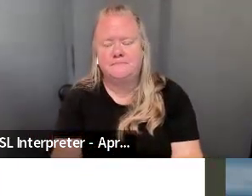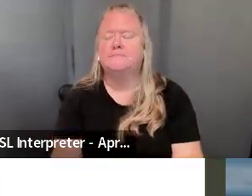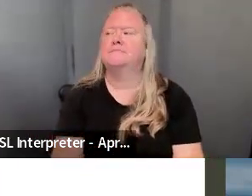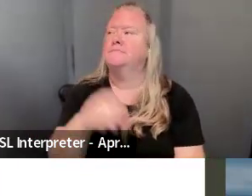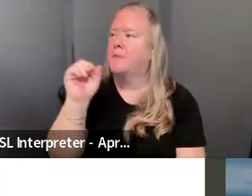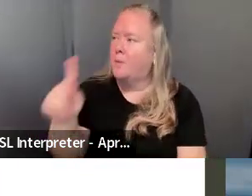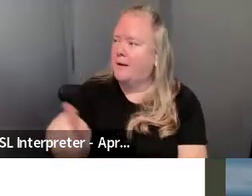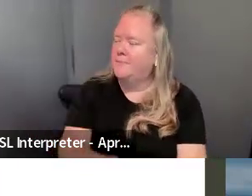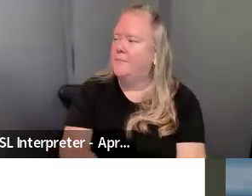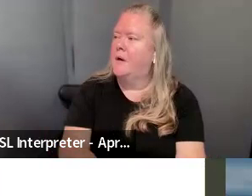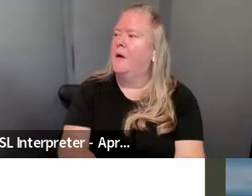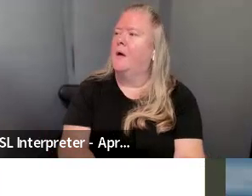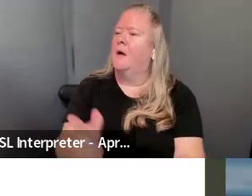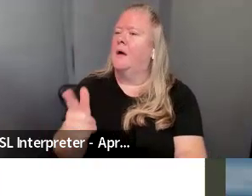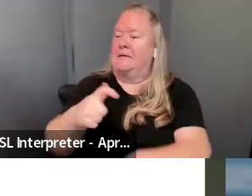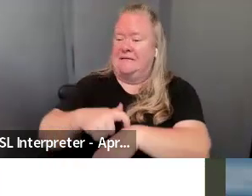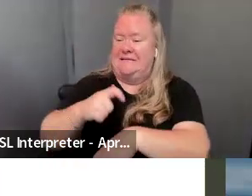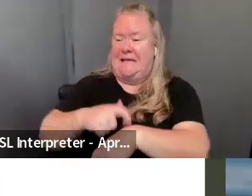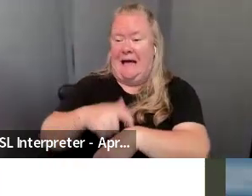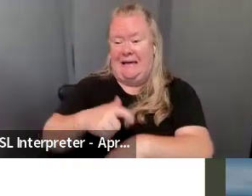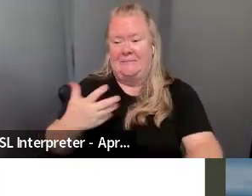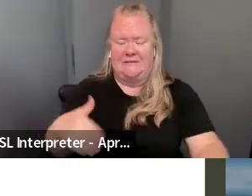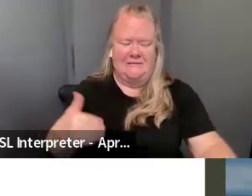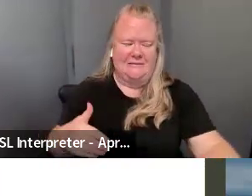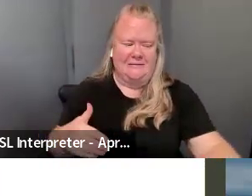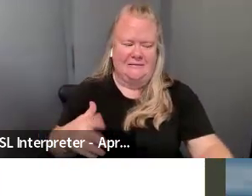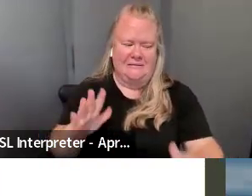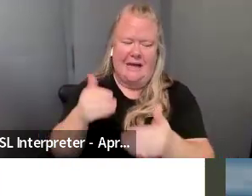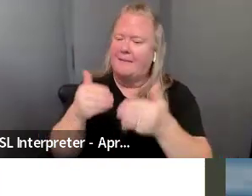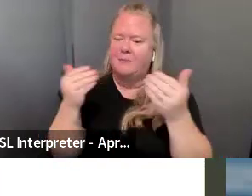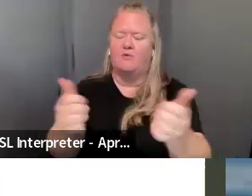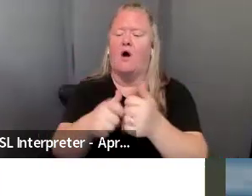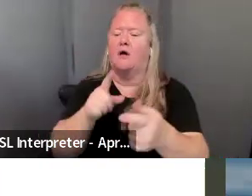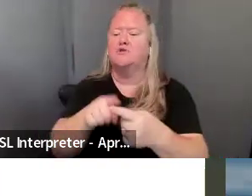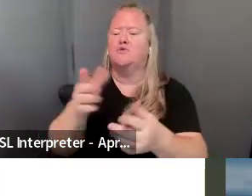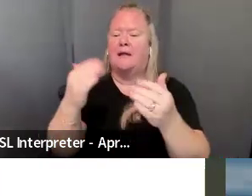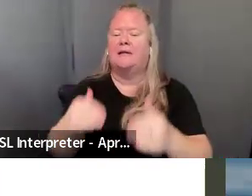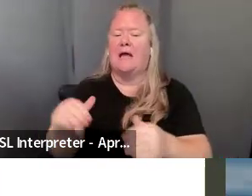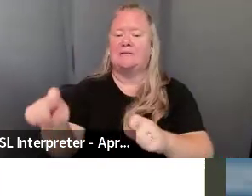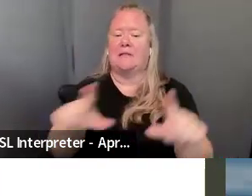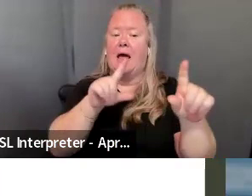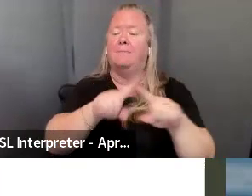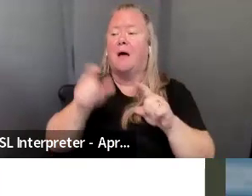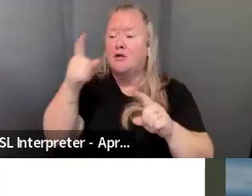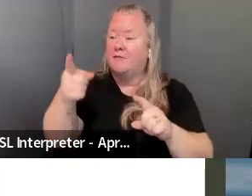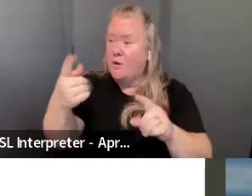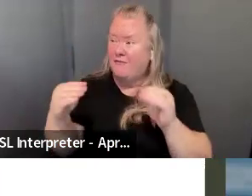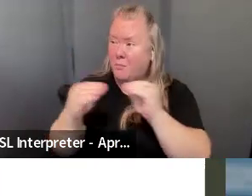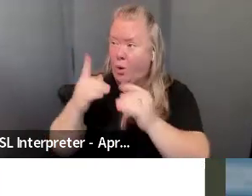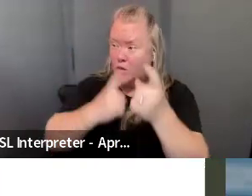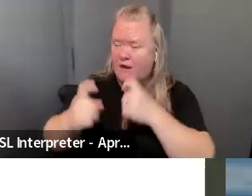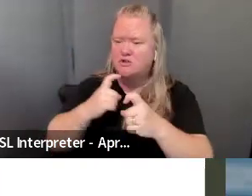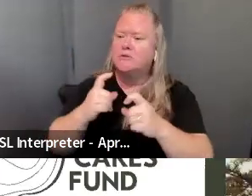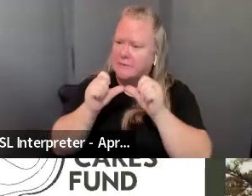Great. In the interest of time, I'm going to move on to the next slide, but if you do have any questions, you